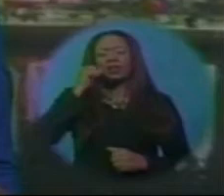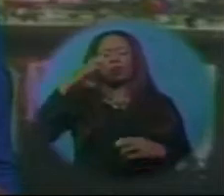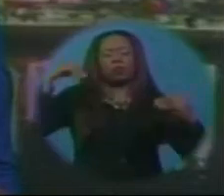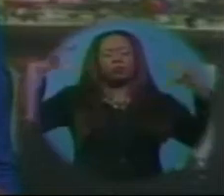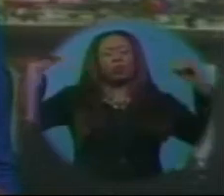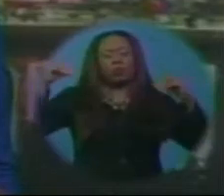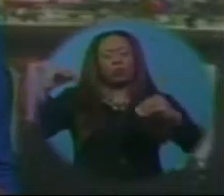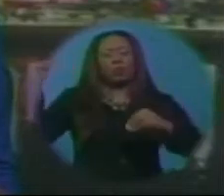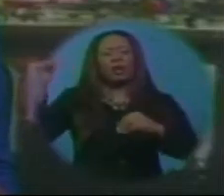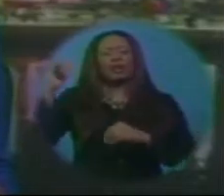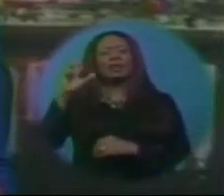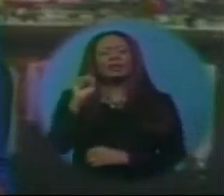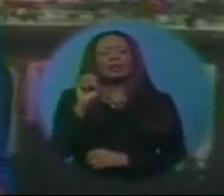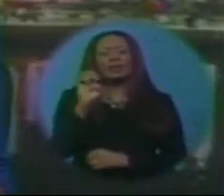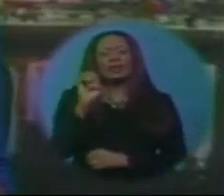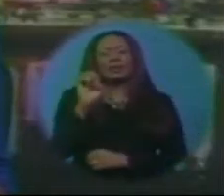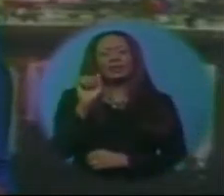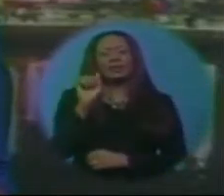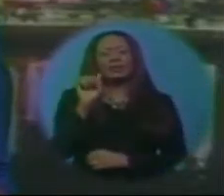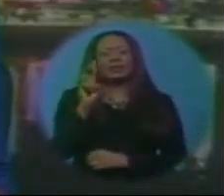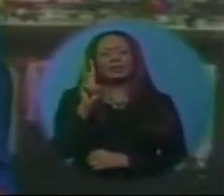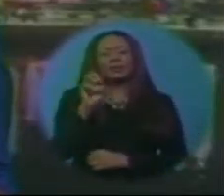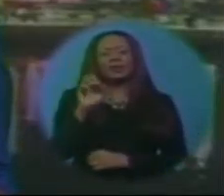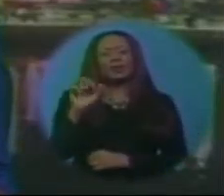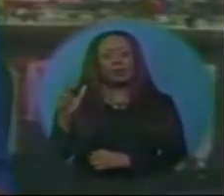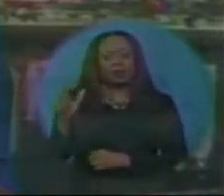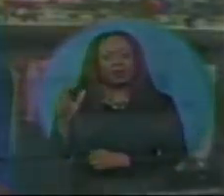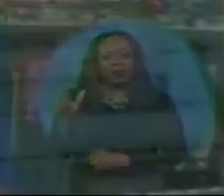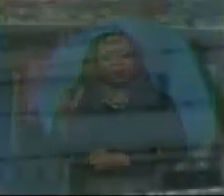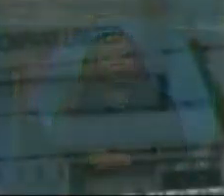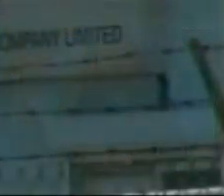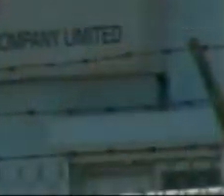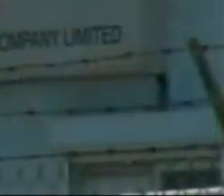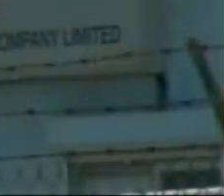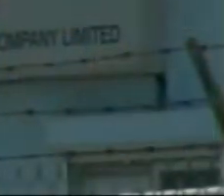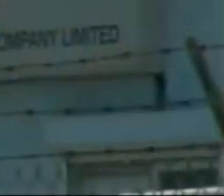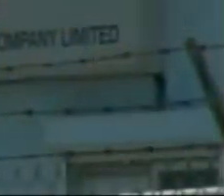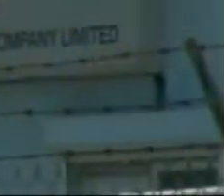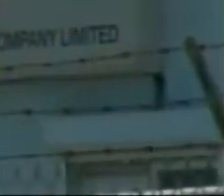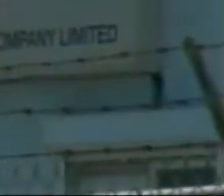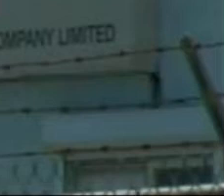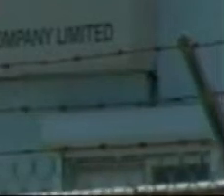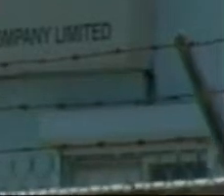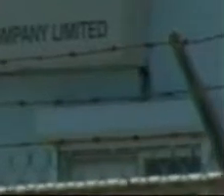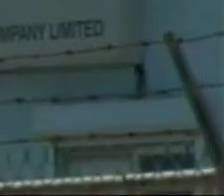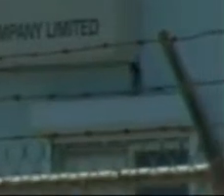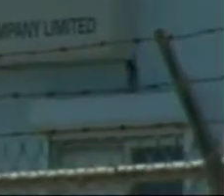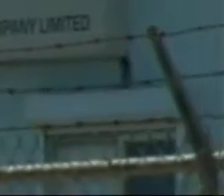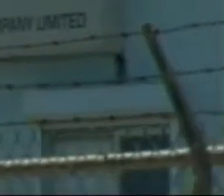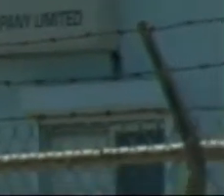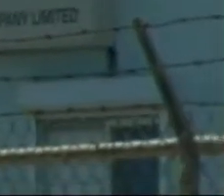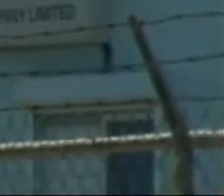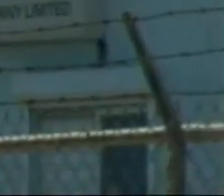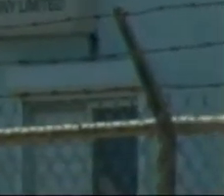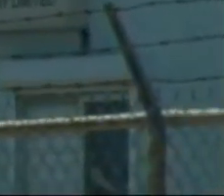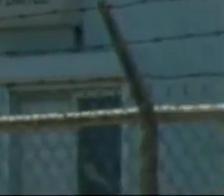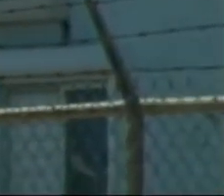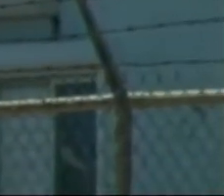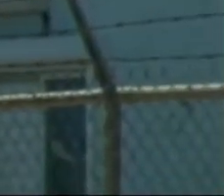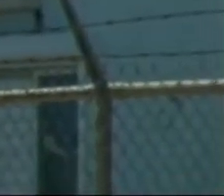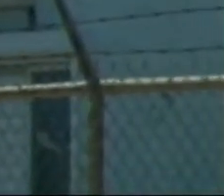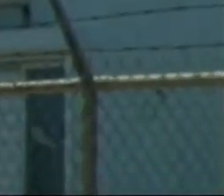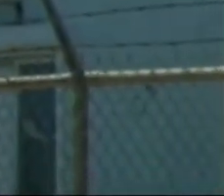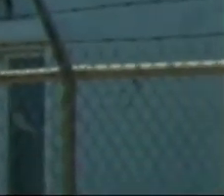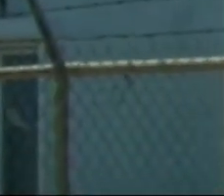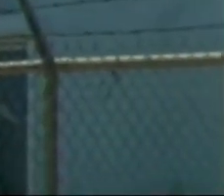gear at the Sewell generating substation has been identified as one of the reasons behind yesterday's power outage. Managing